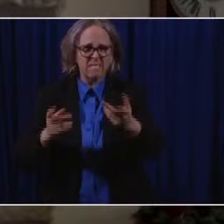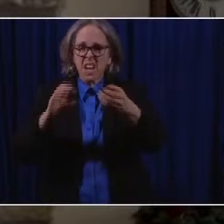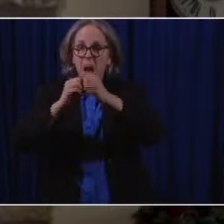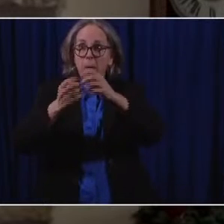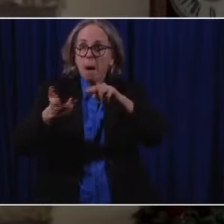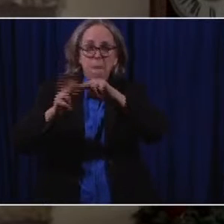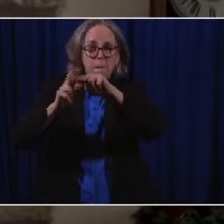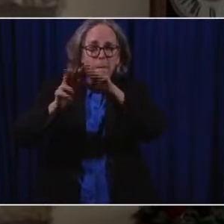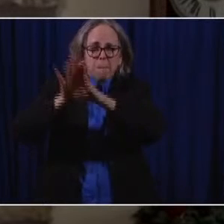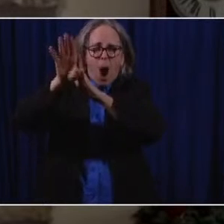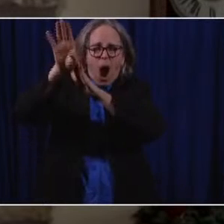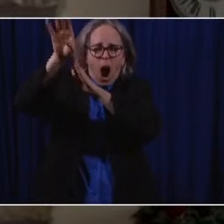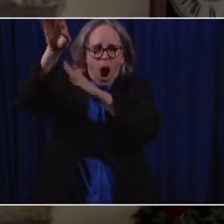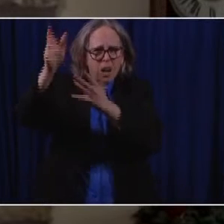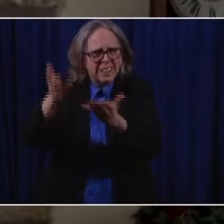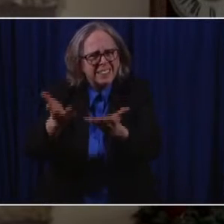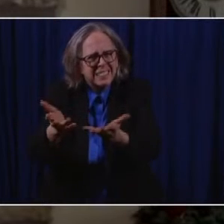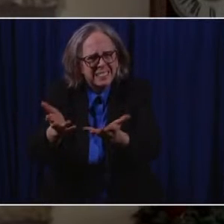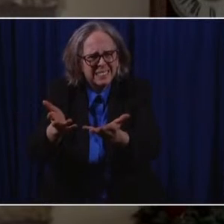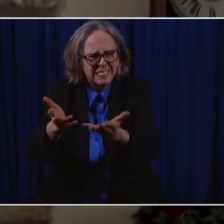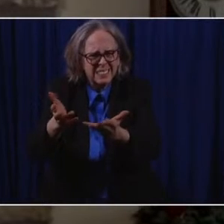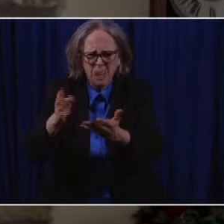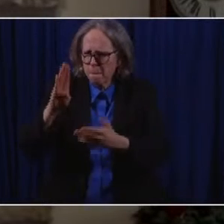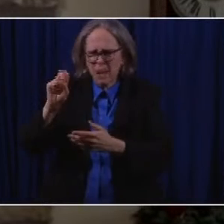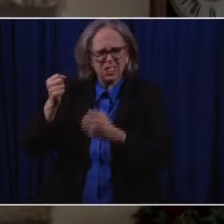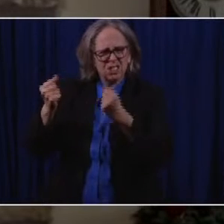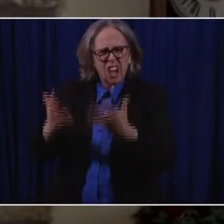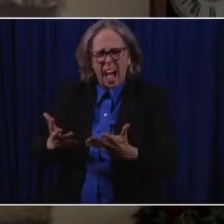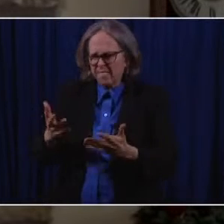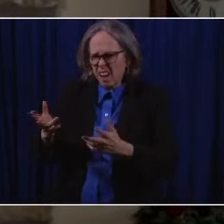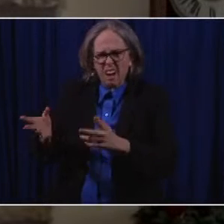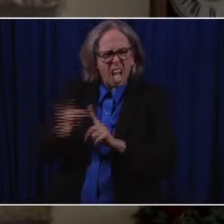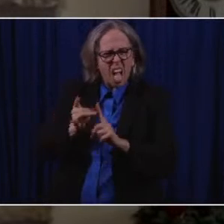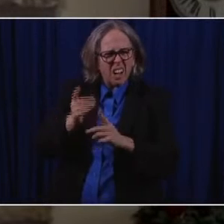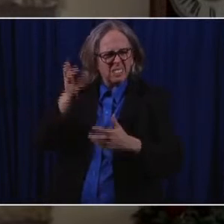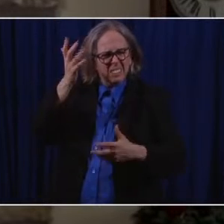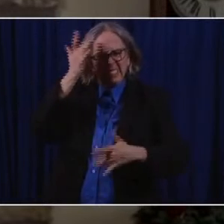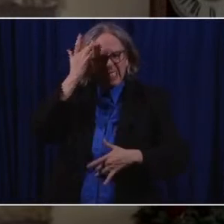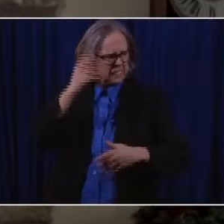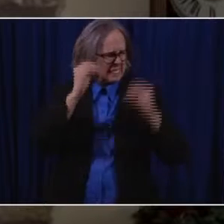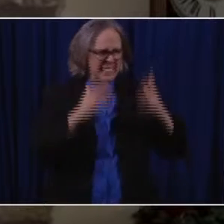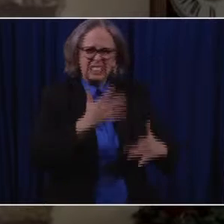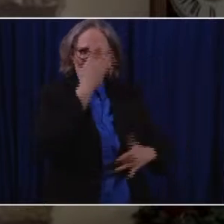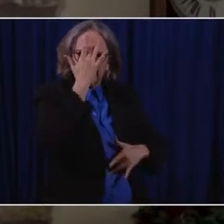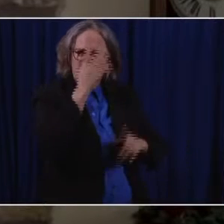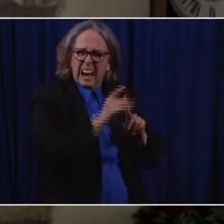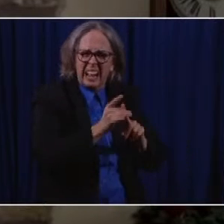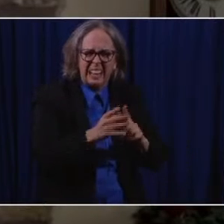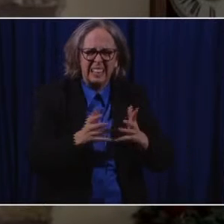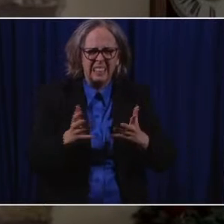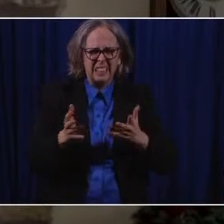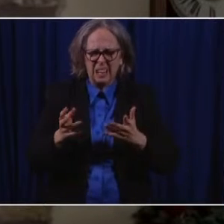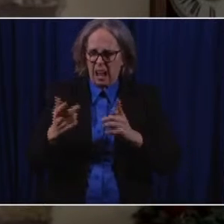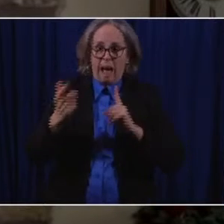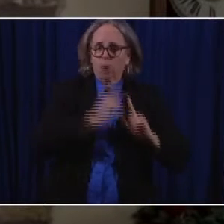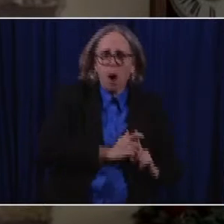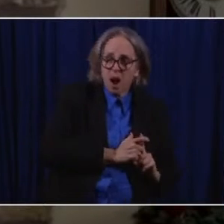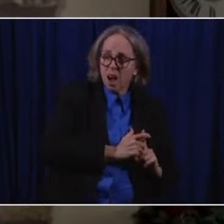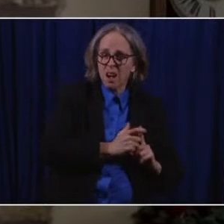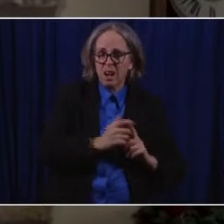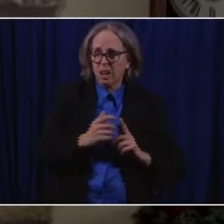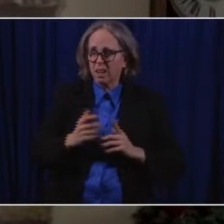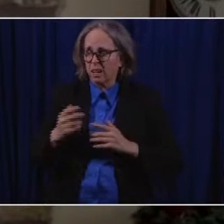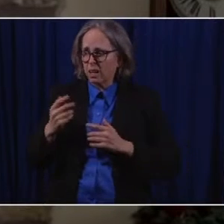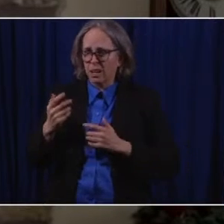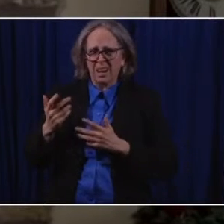have teachers who can't fill the classroom, and we've got kids quarantined. So this